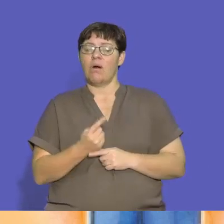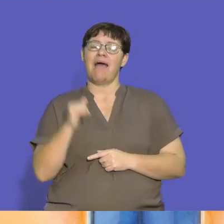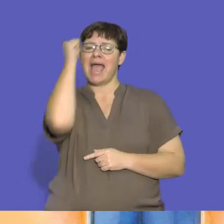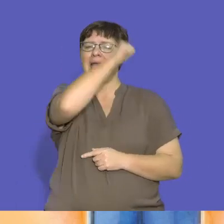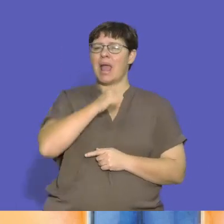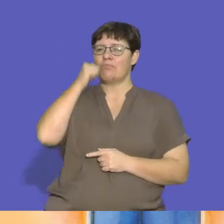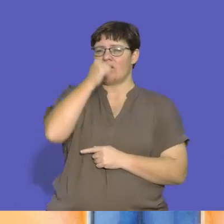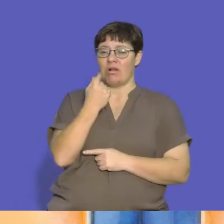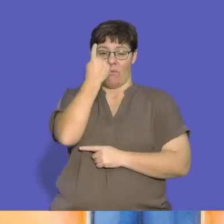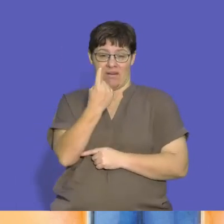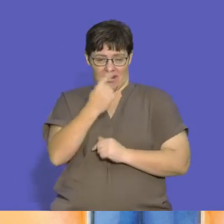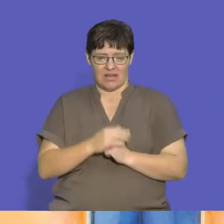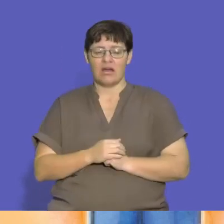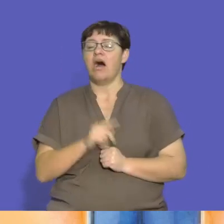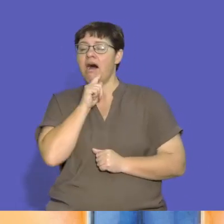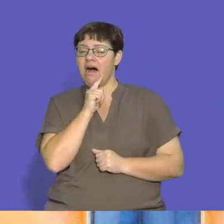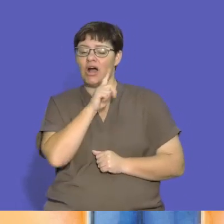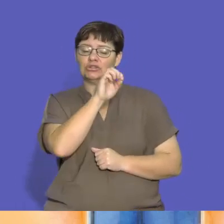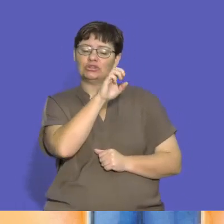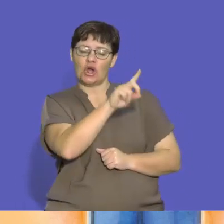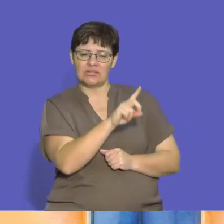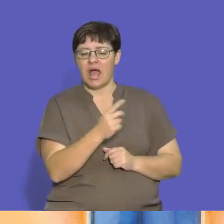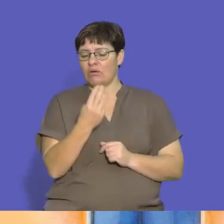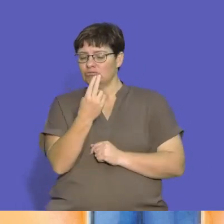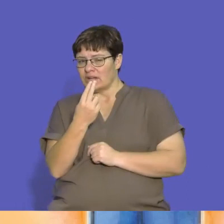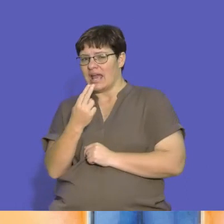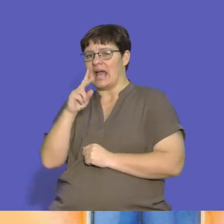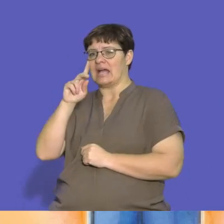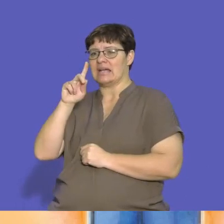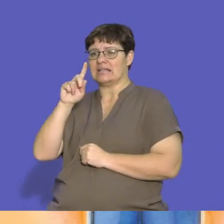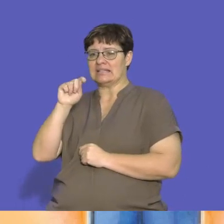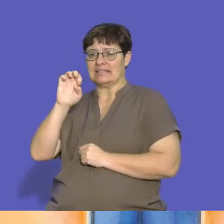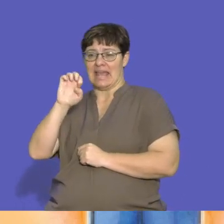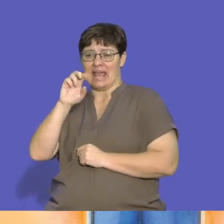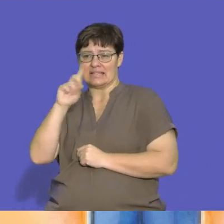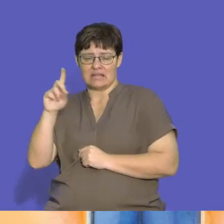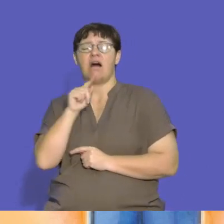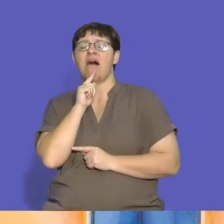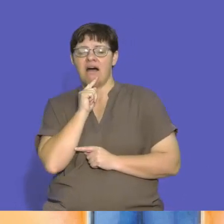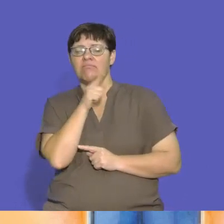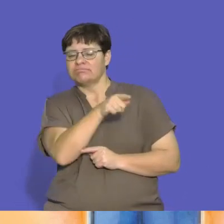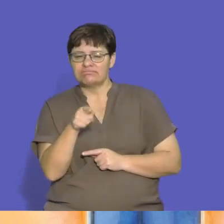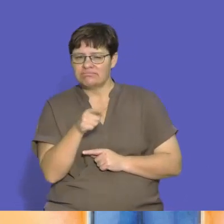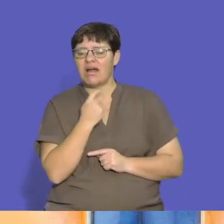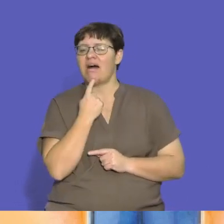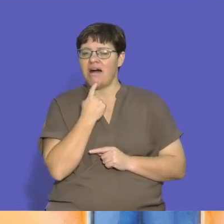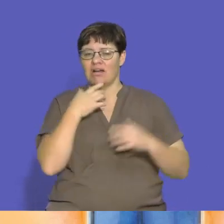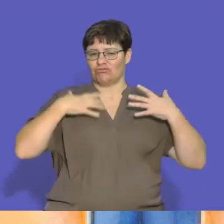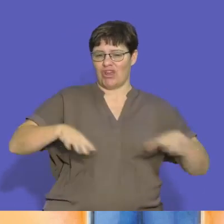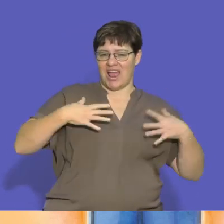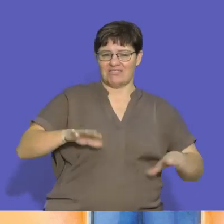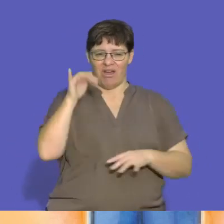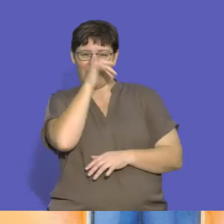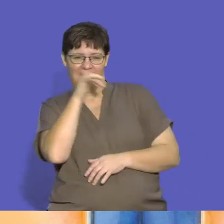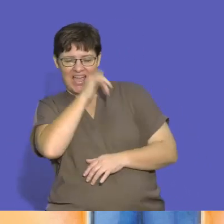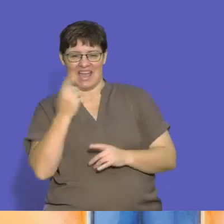one April. Todd and his twin brother Ted woke up early, washed, brushed their teeth and dressed for Comic Day at their